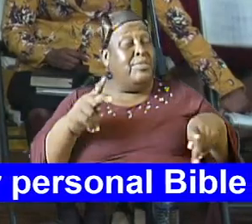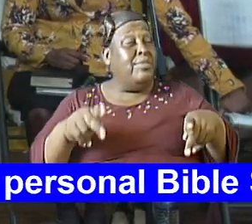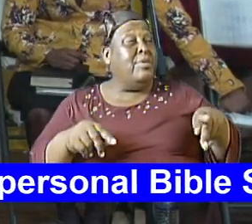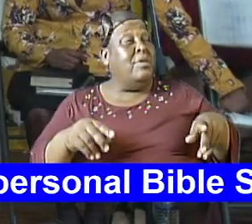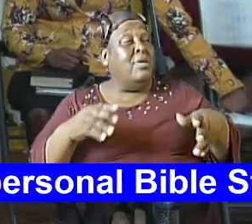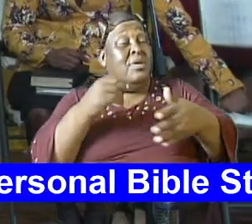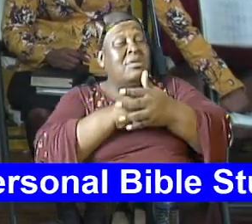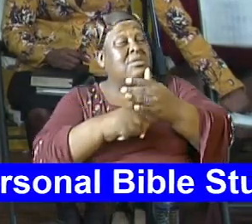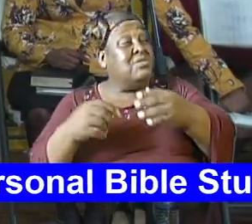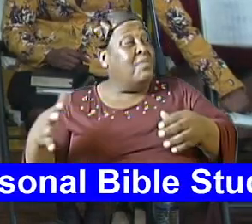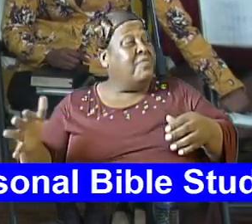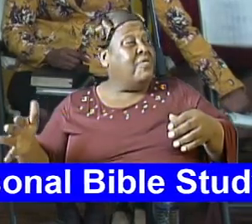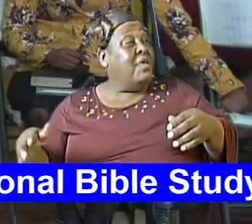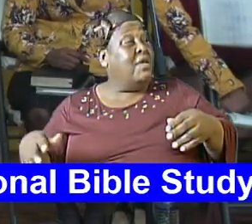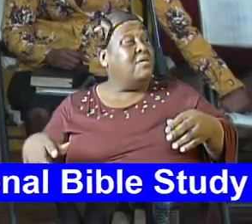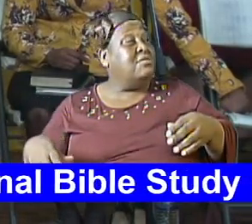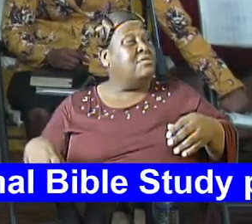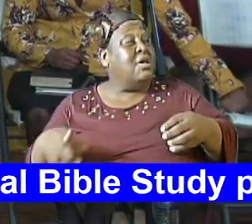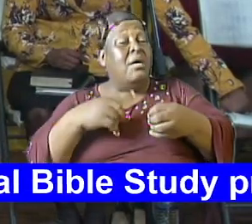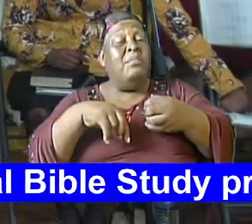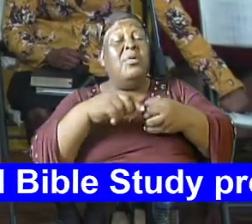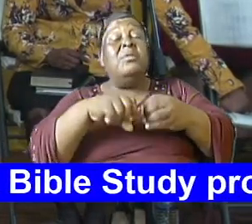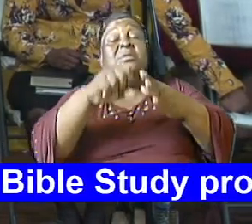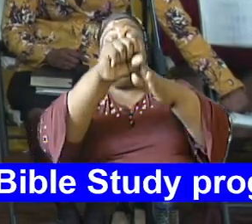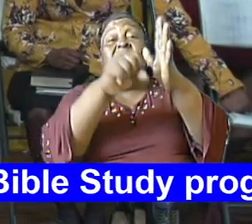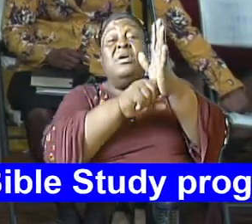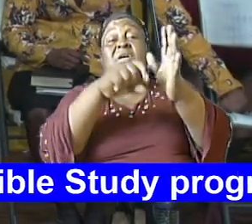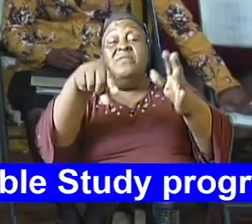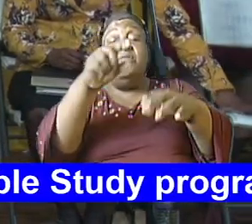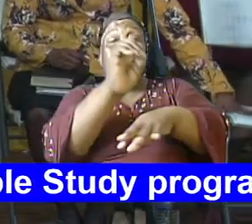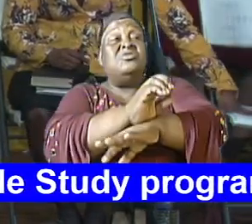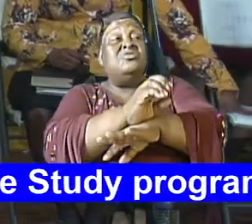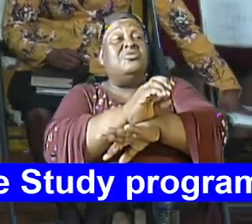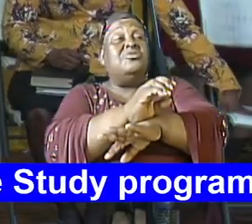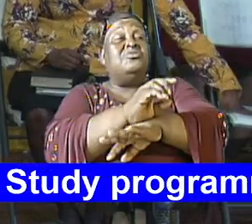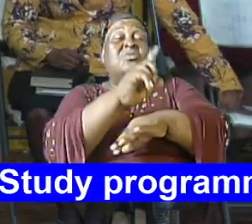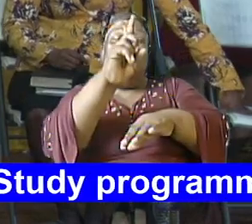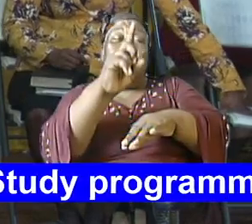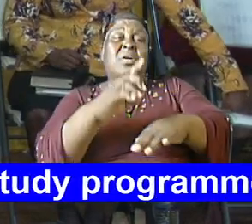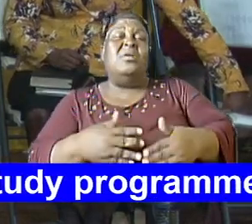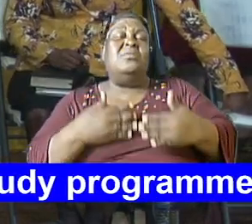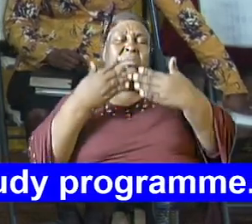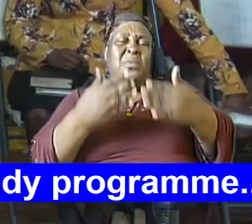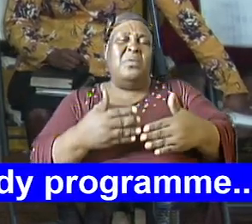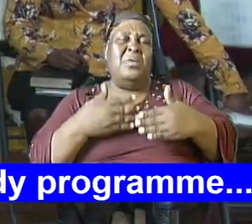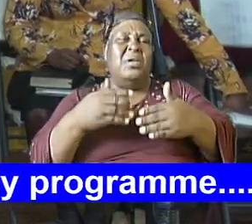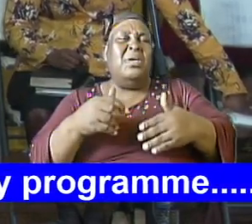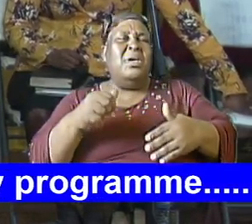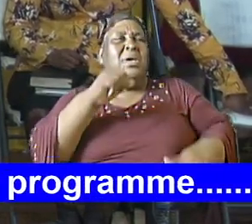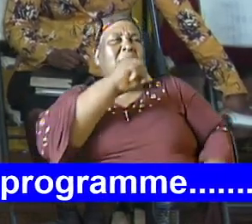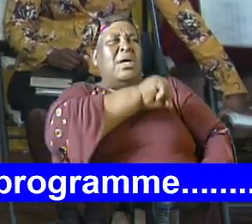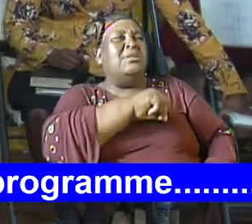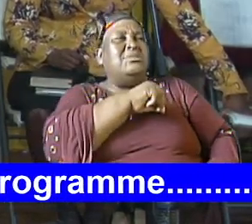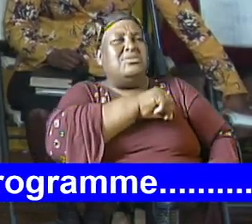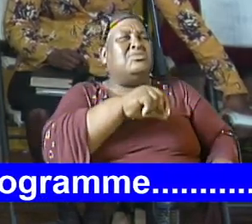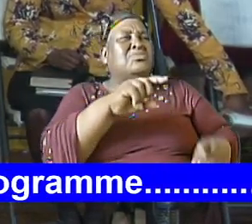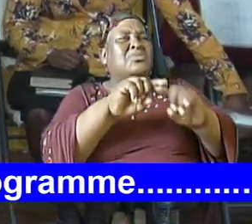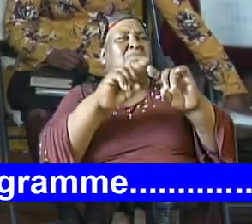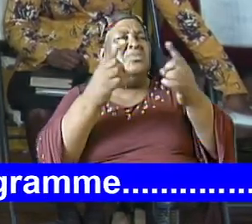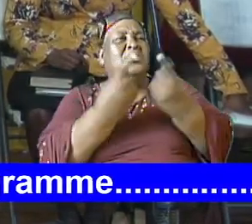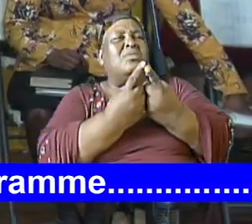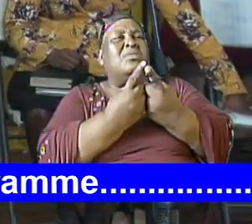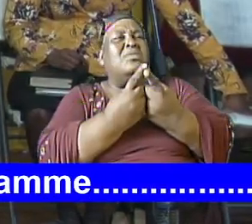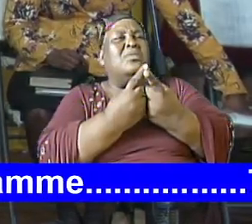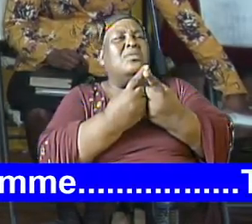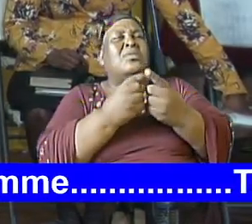right? Some things about this way, some things about the standard of this church. But I just want to encourage you in one little thing, in the attitude department. Don't